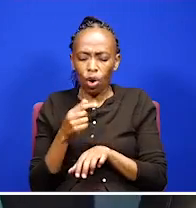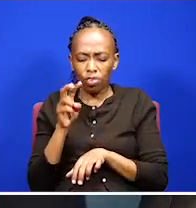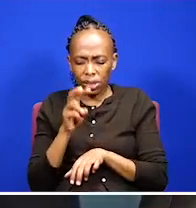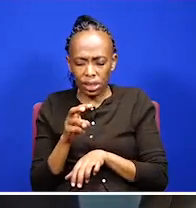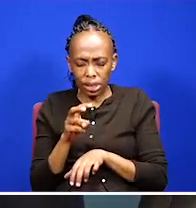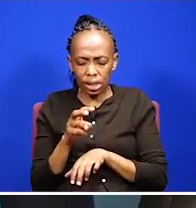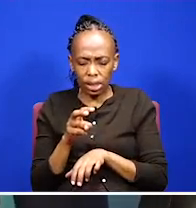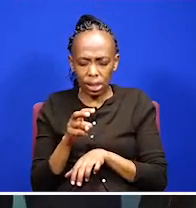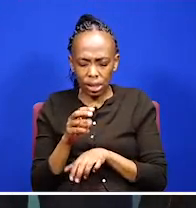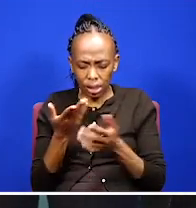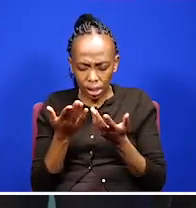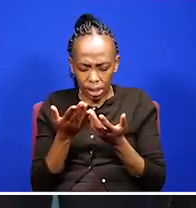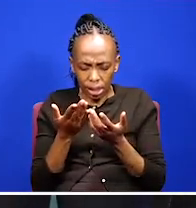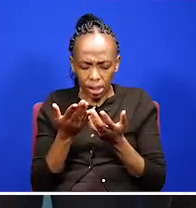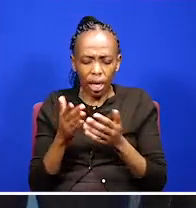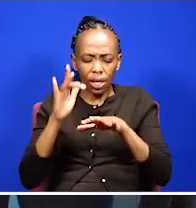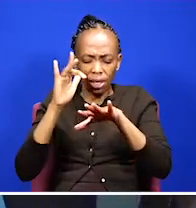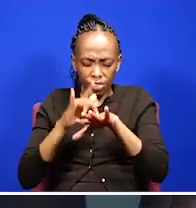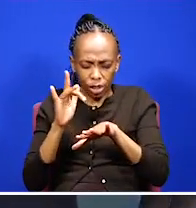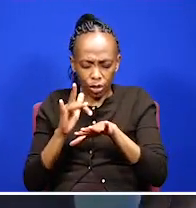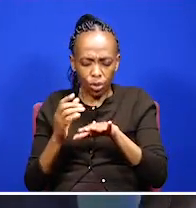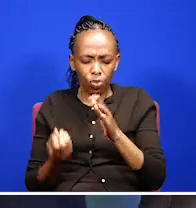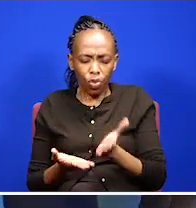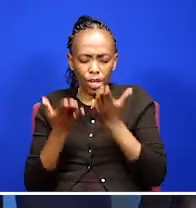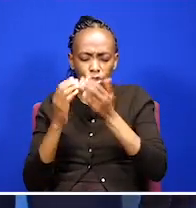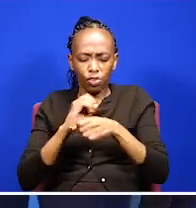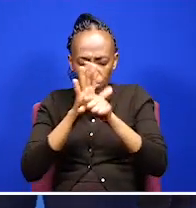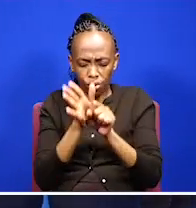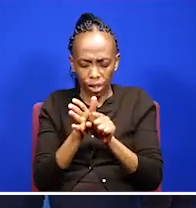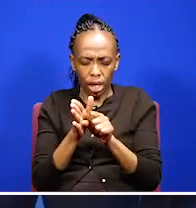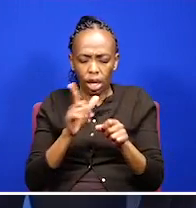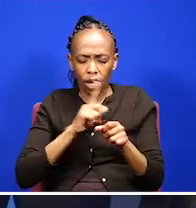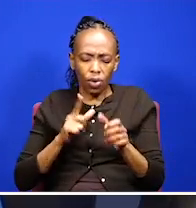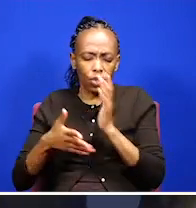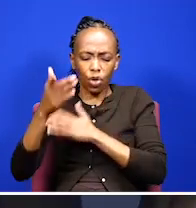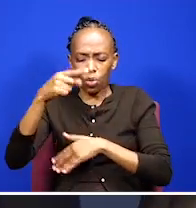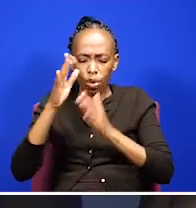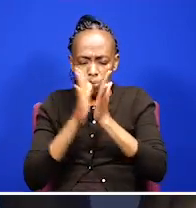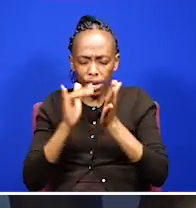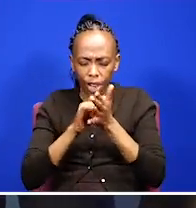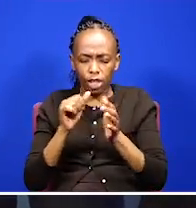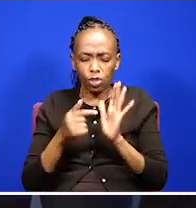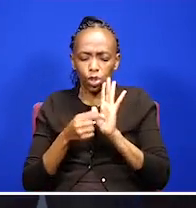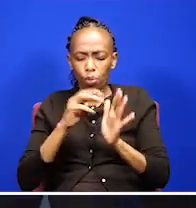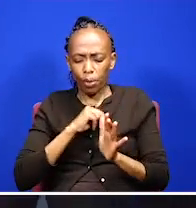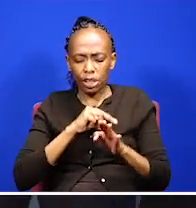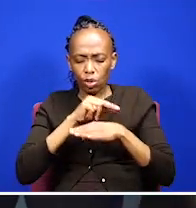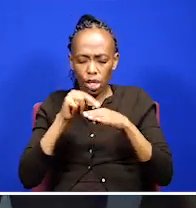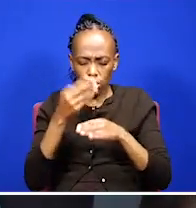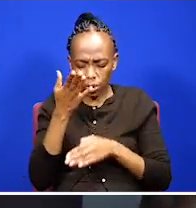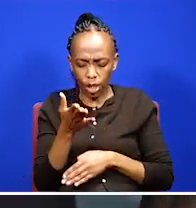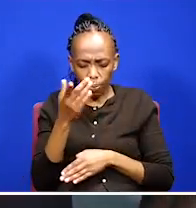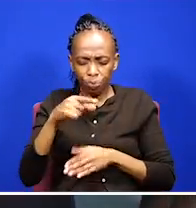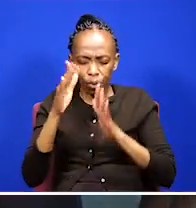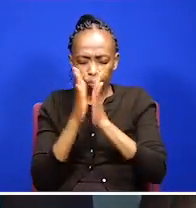a huge spike, O God, in the infections of the coronavirus. Lord God, we pray that you'll show mercy to that nation.